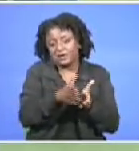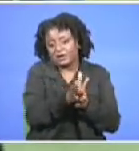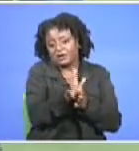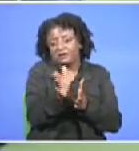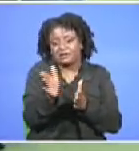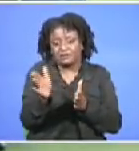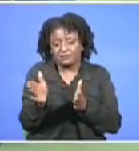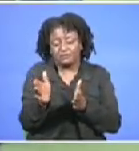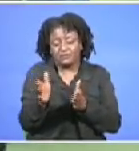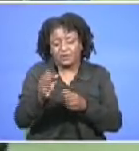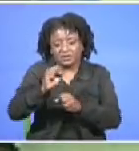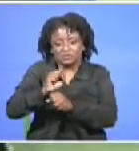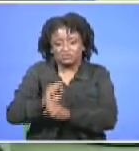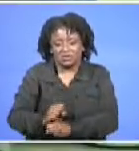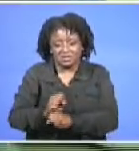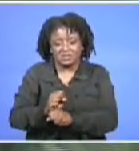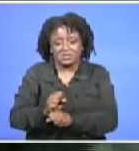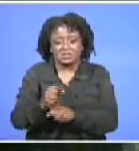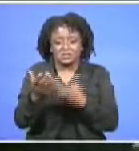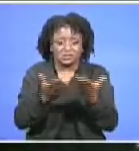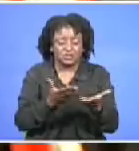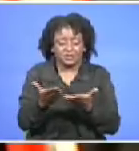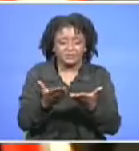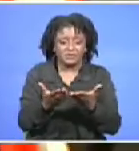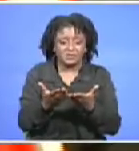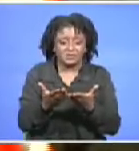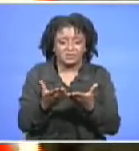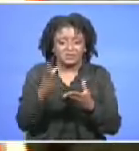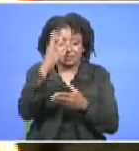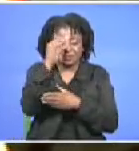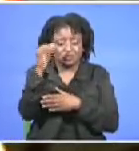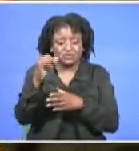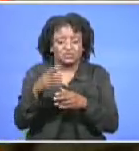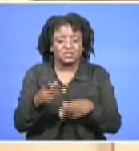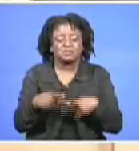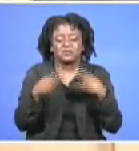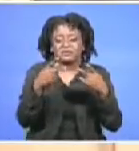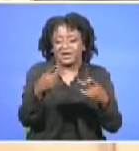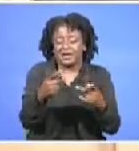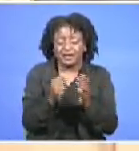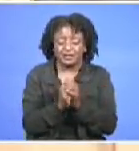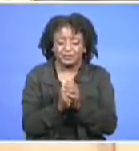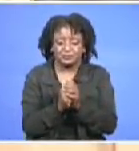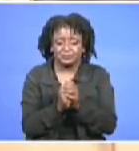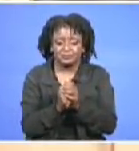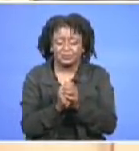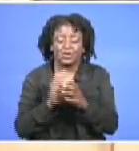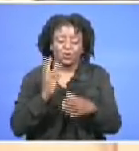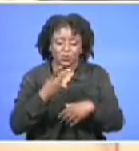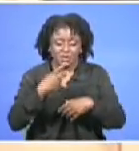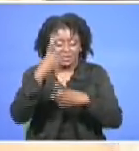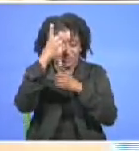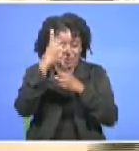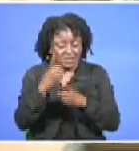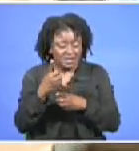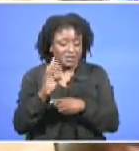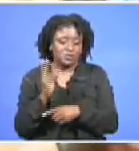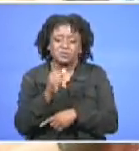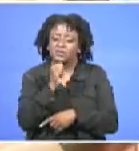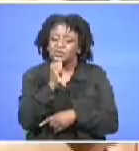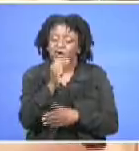government will not be firing employees, but will use this alternative. And so we've made the decision that we're not going to be firing